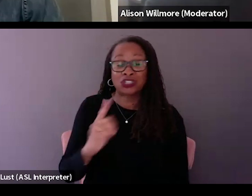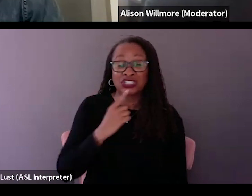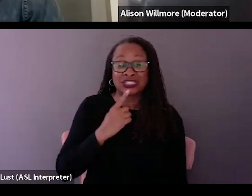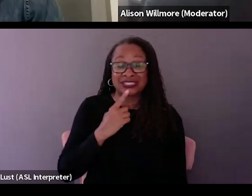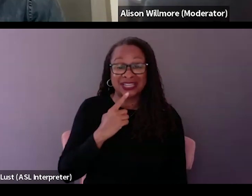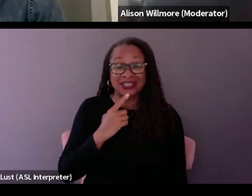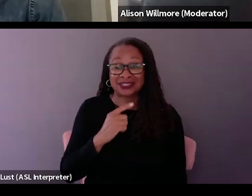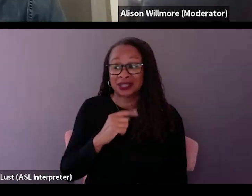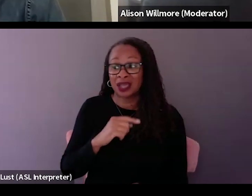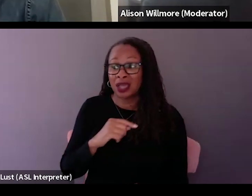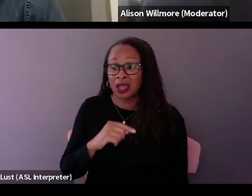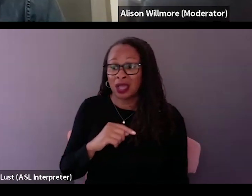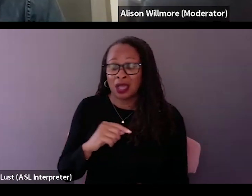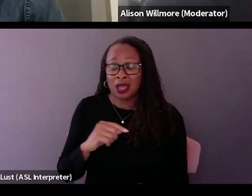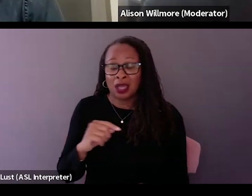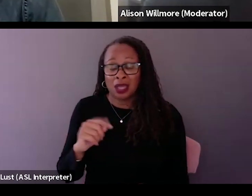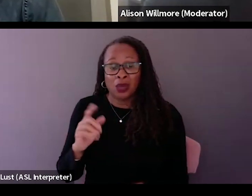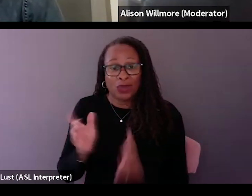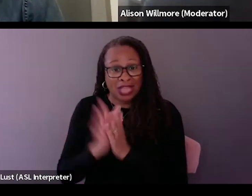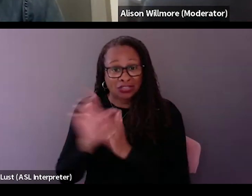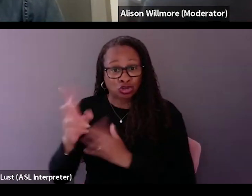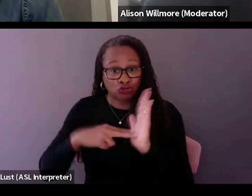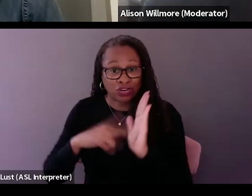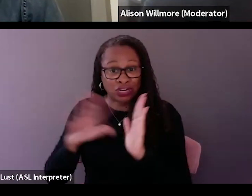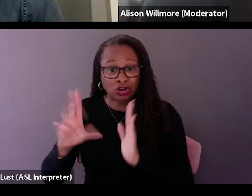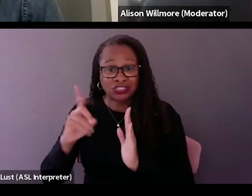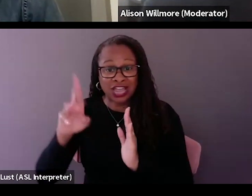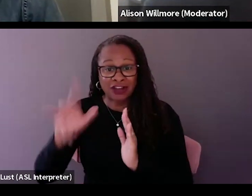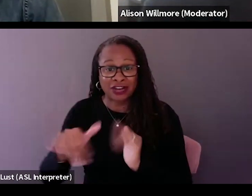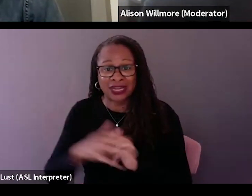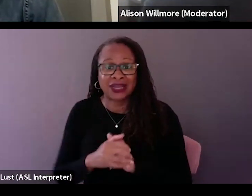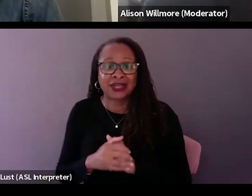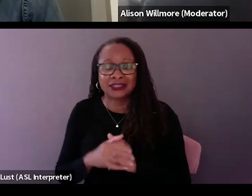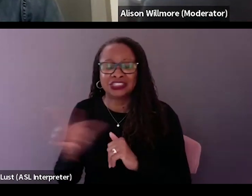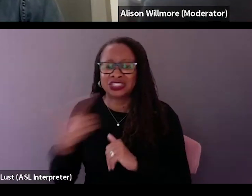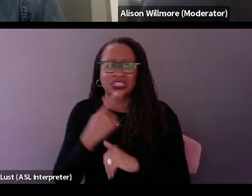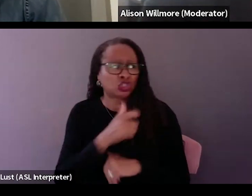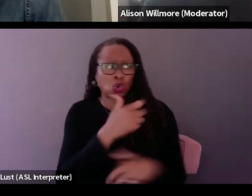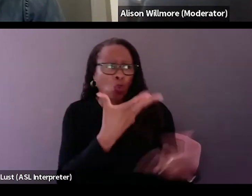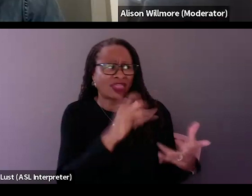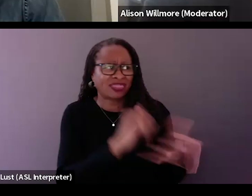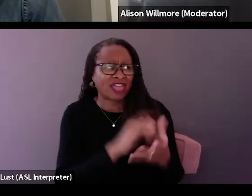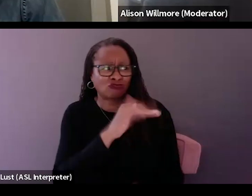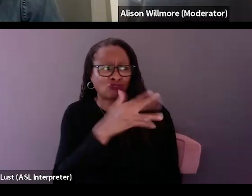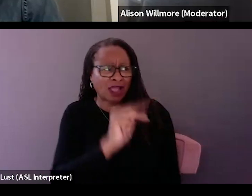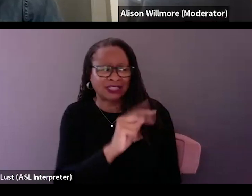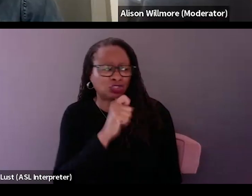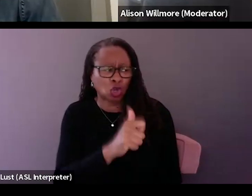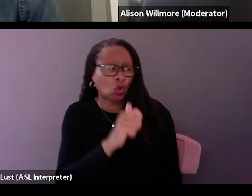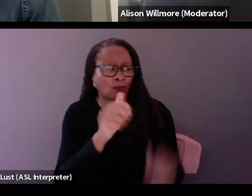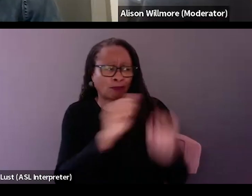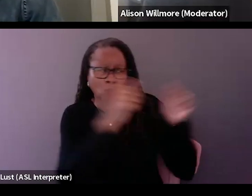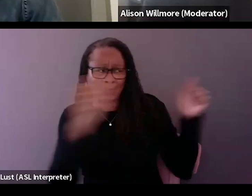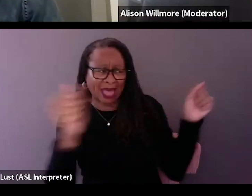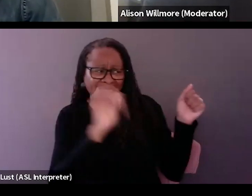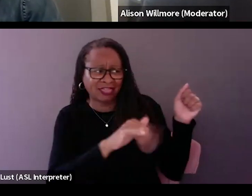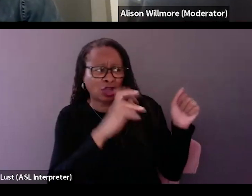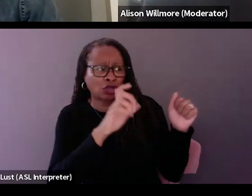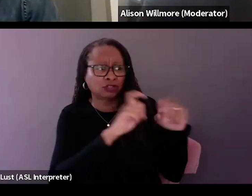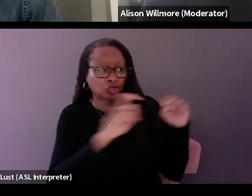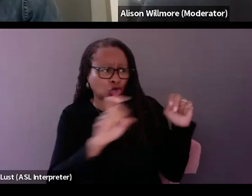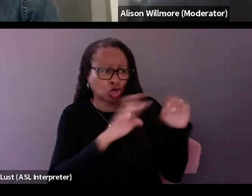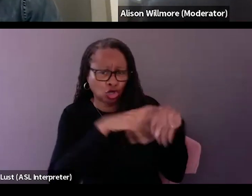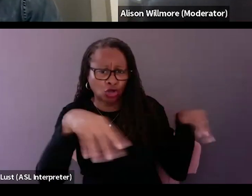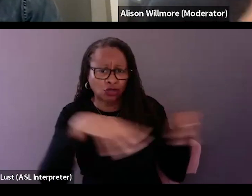that, Ryan. Like, don't pull that curtain back for me in that way, because it's going to backfire on you, which I always appreciated